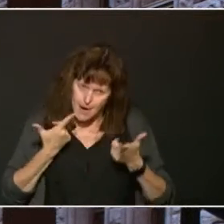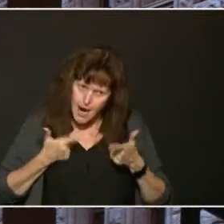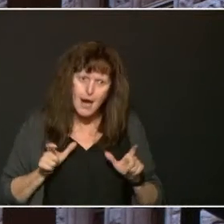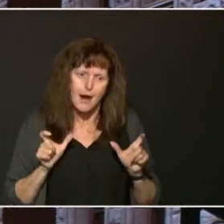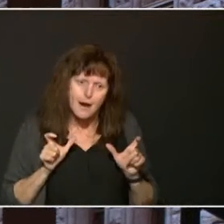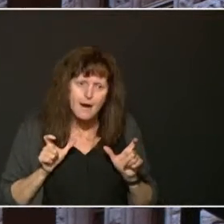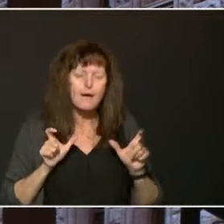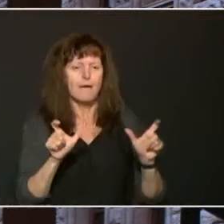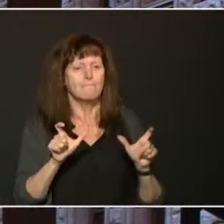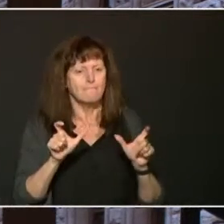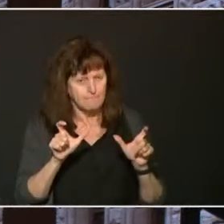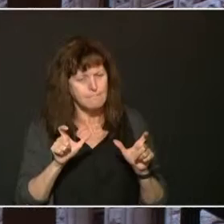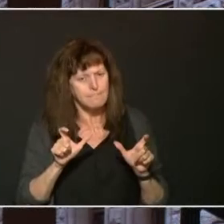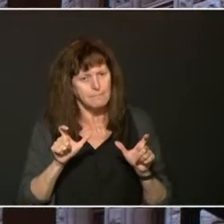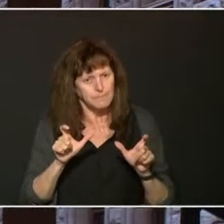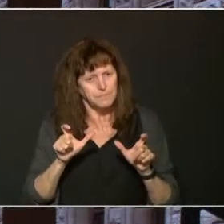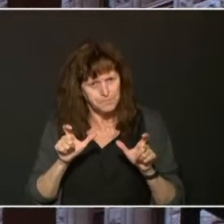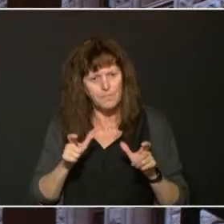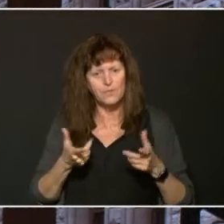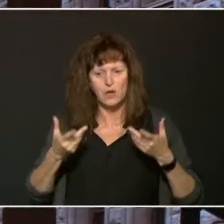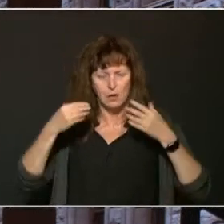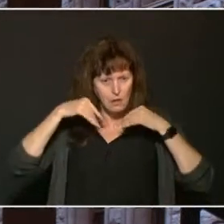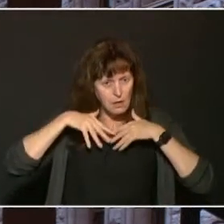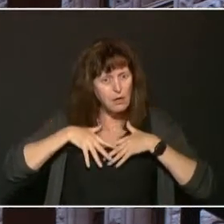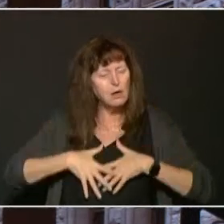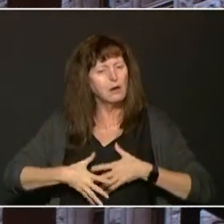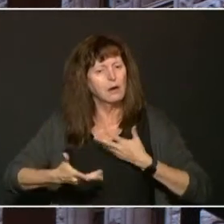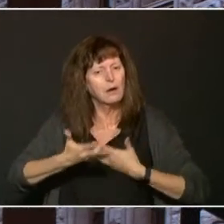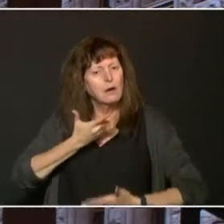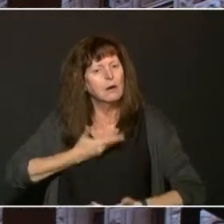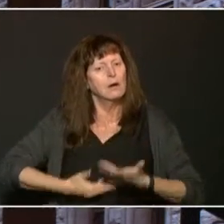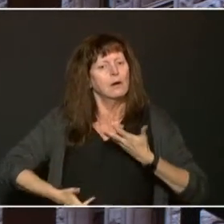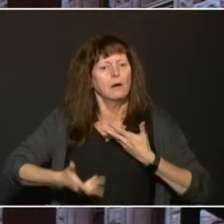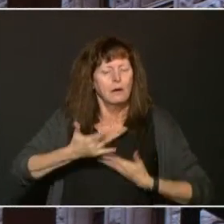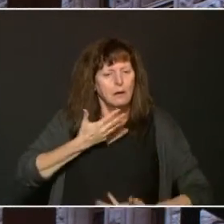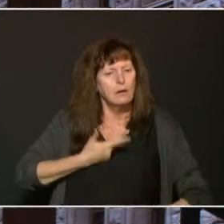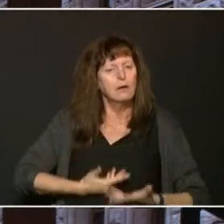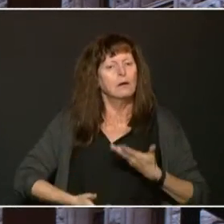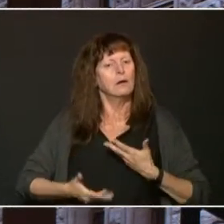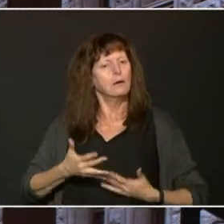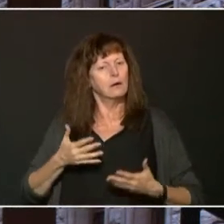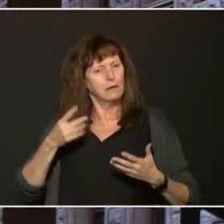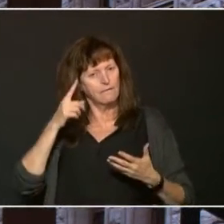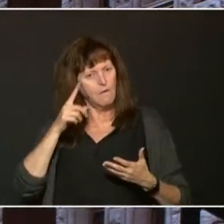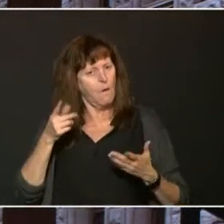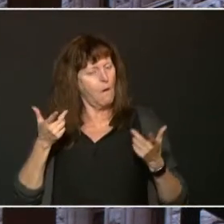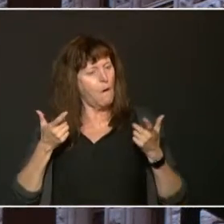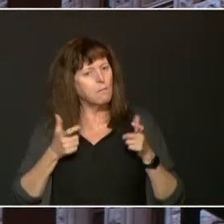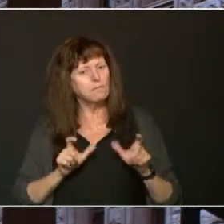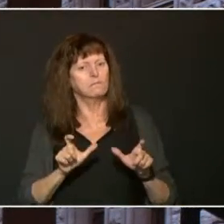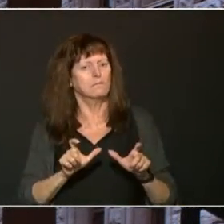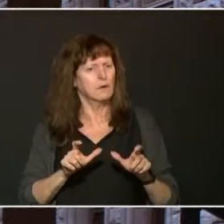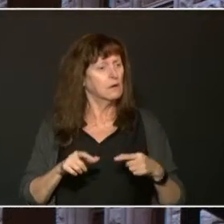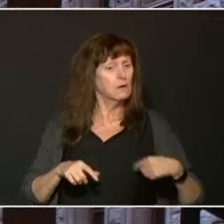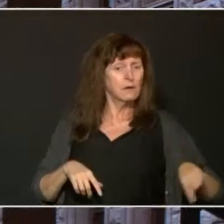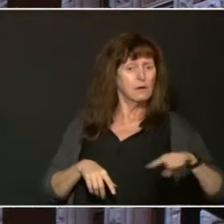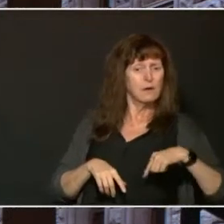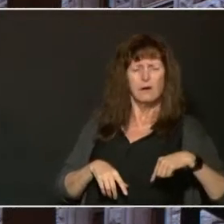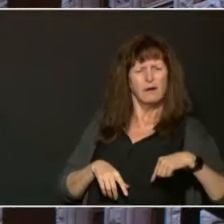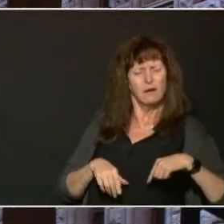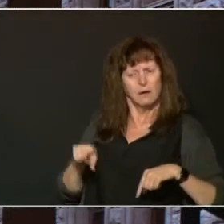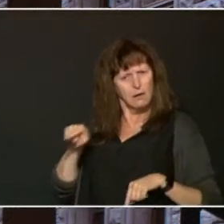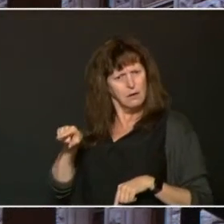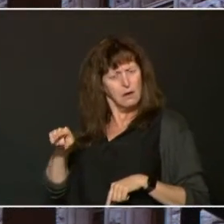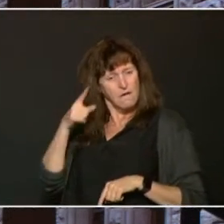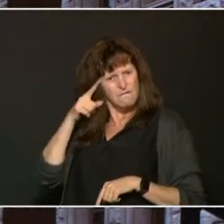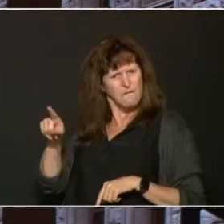seeing evidence for the general public to require a booster dose at present. It may be that only for vulnerable populations would need it, such as frail elderly and